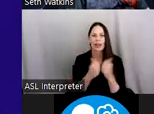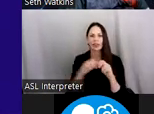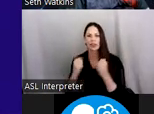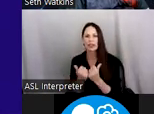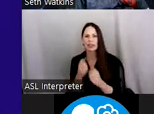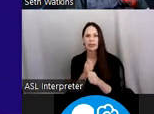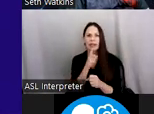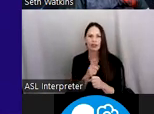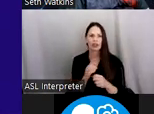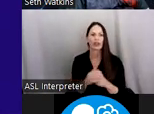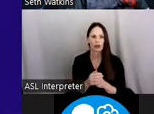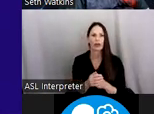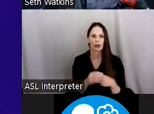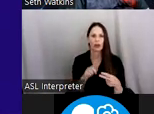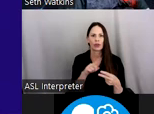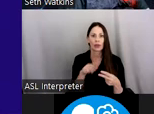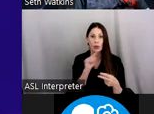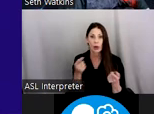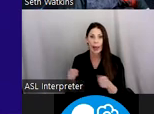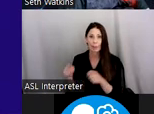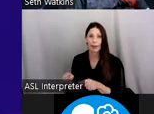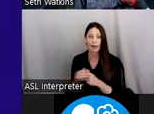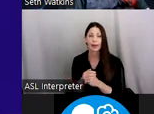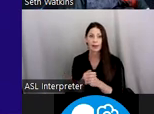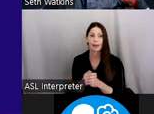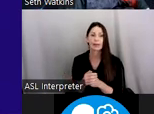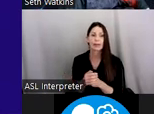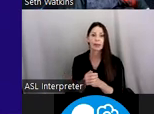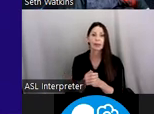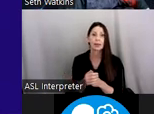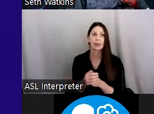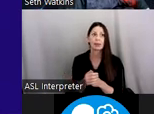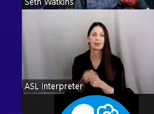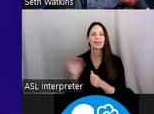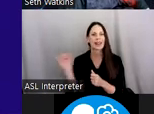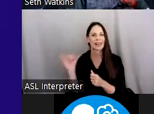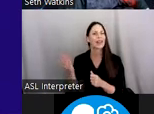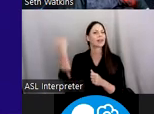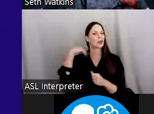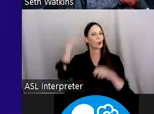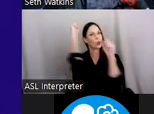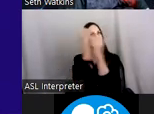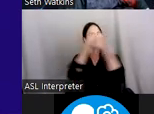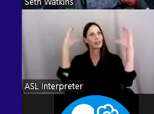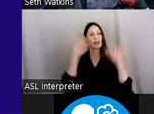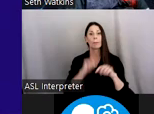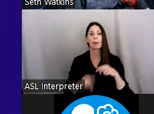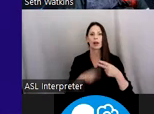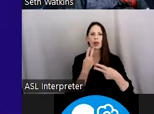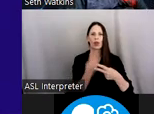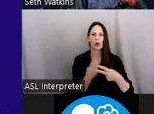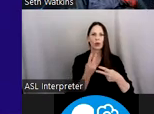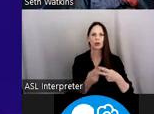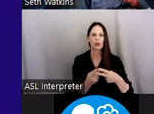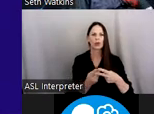happening as envisioned. for the state, but these are two that are still being